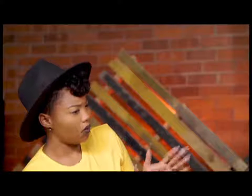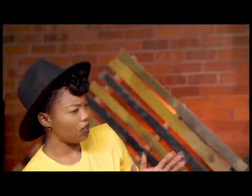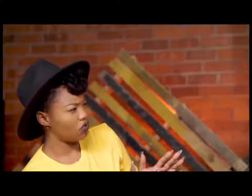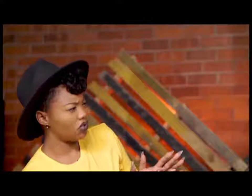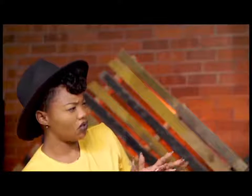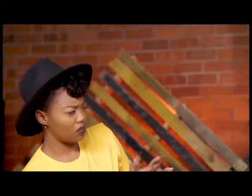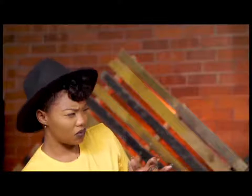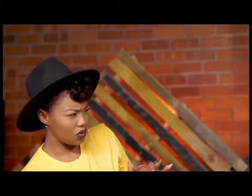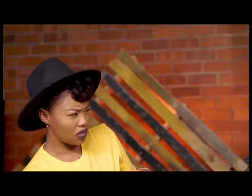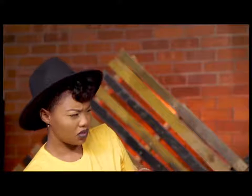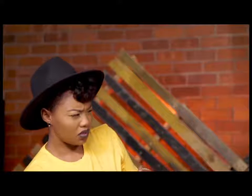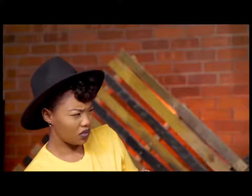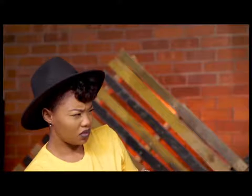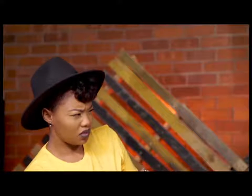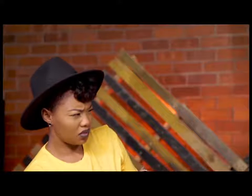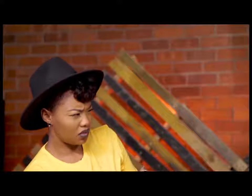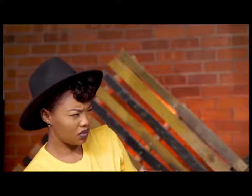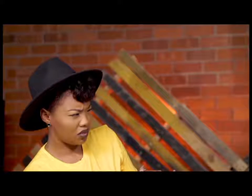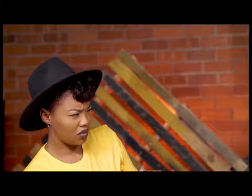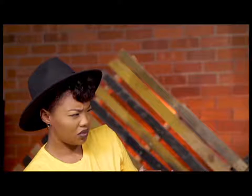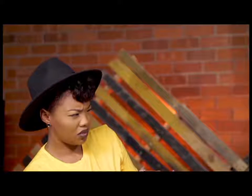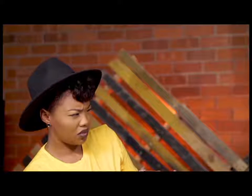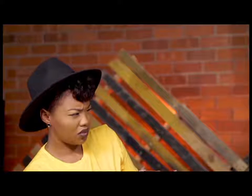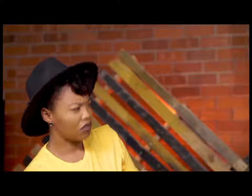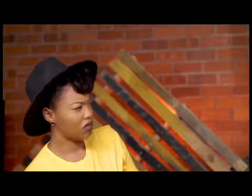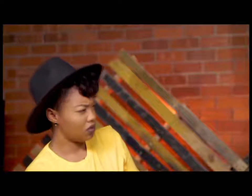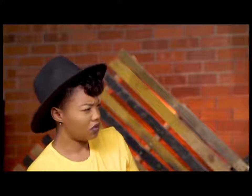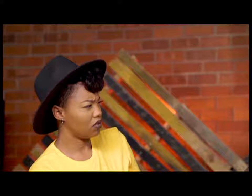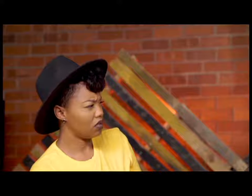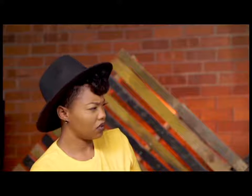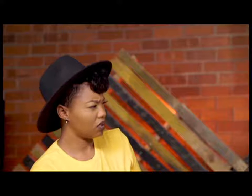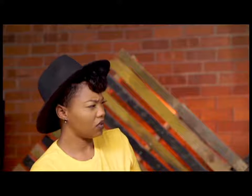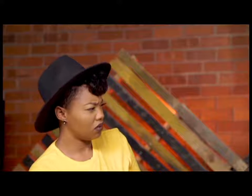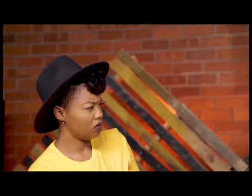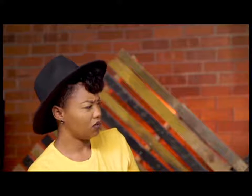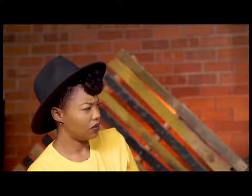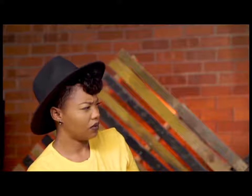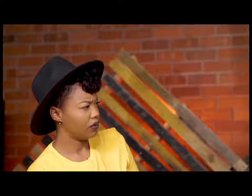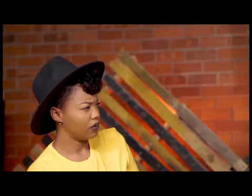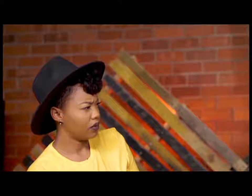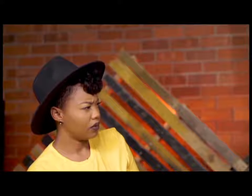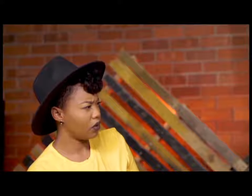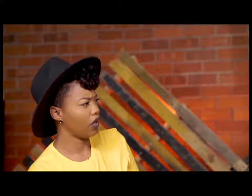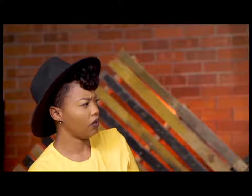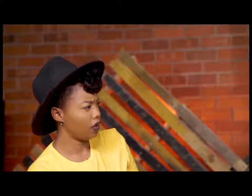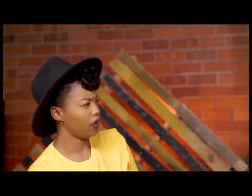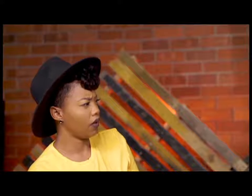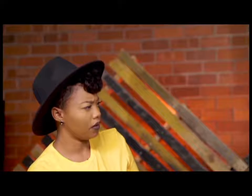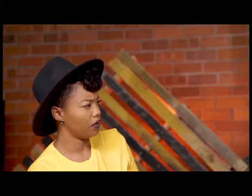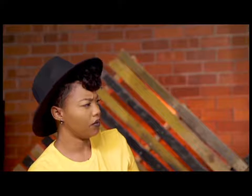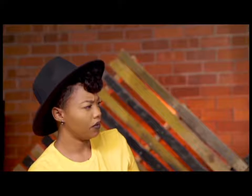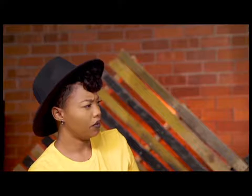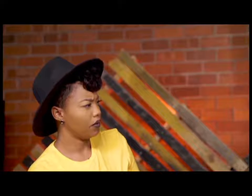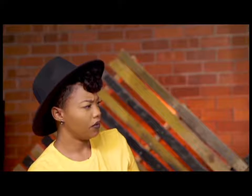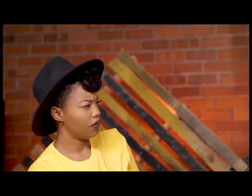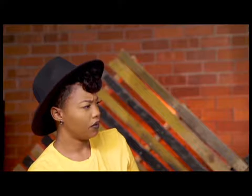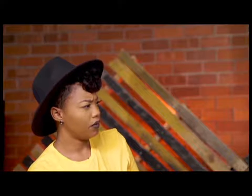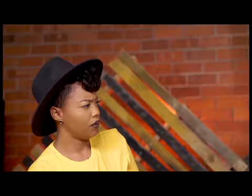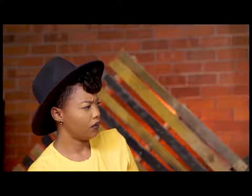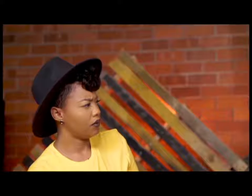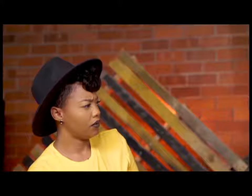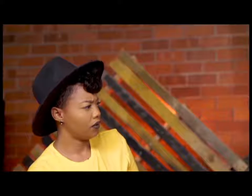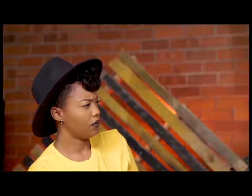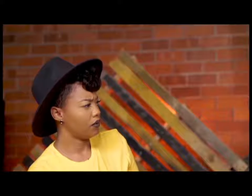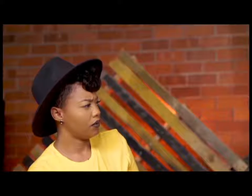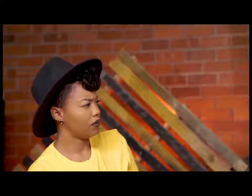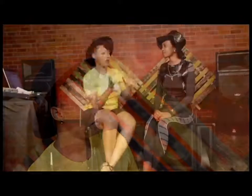So, Carrie, when did you start music? Officially started recording in, I think, 2012. Okay. Yeah, that's when I started. But